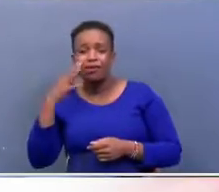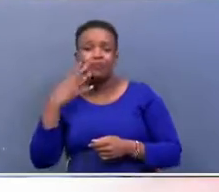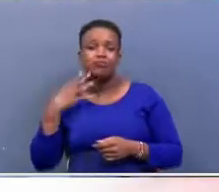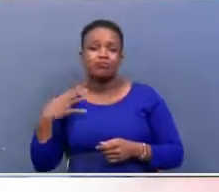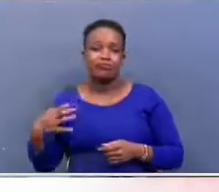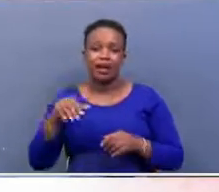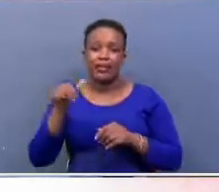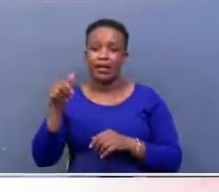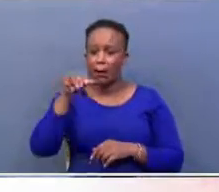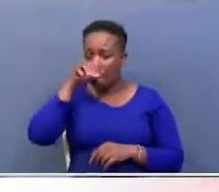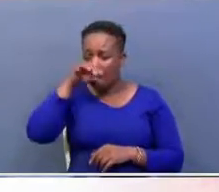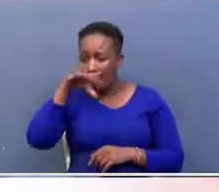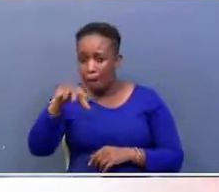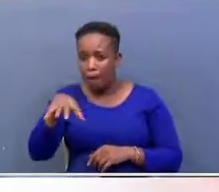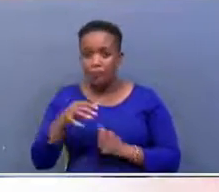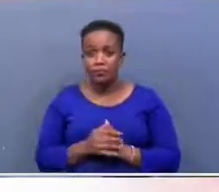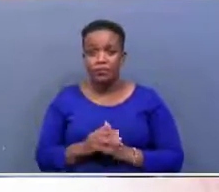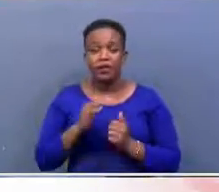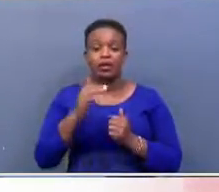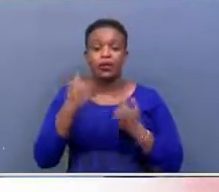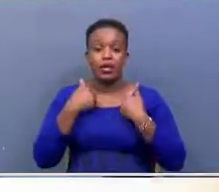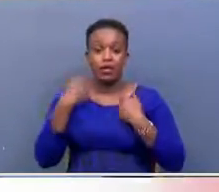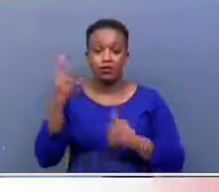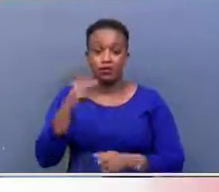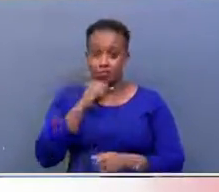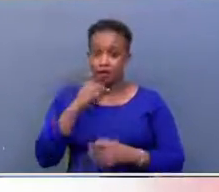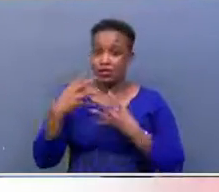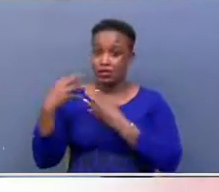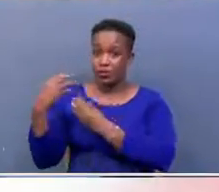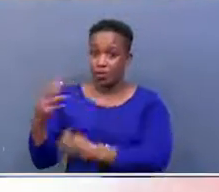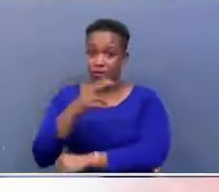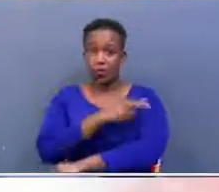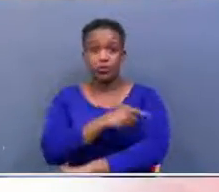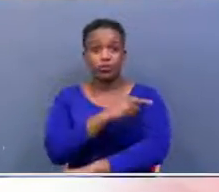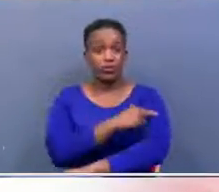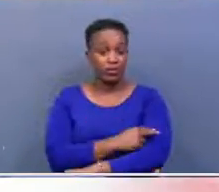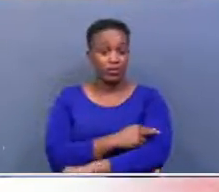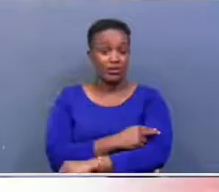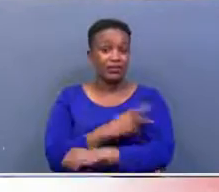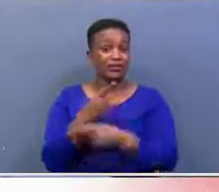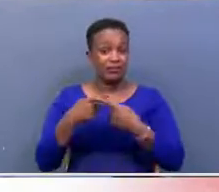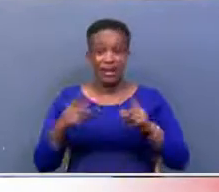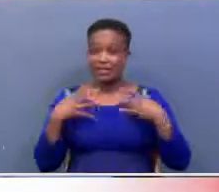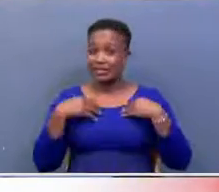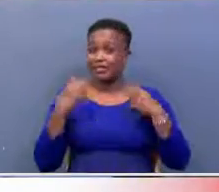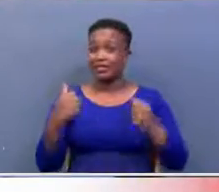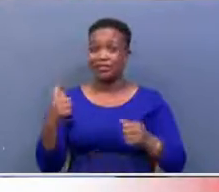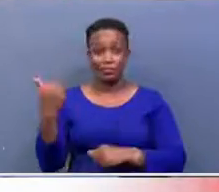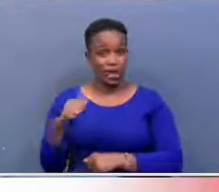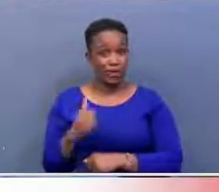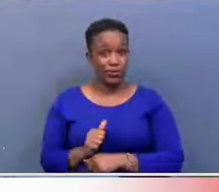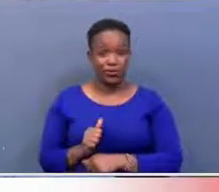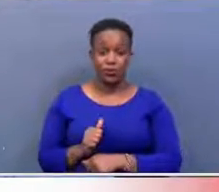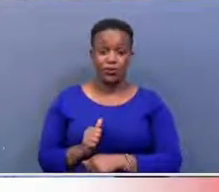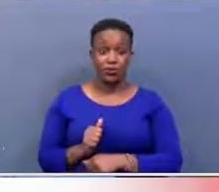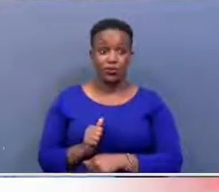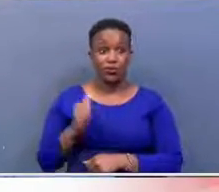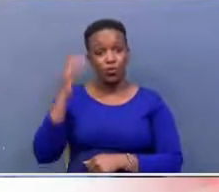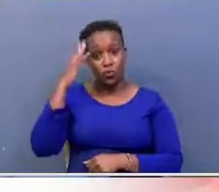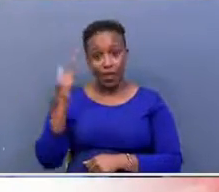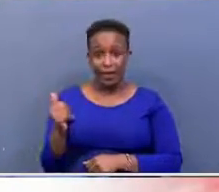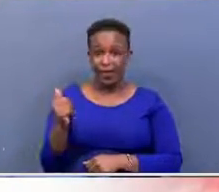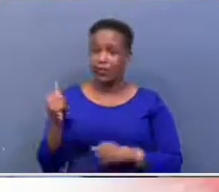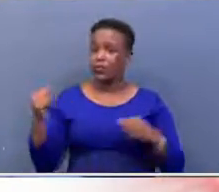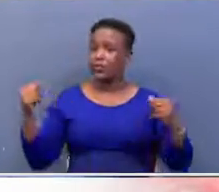imepelekwa kwa hospitali. Tulipelekwa vijana wawili kwa hospitali, na baada tujaenda kuona venye imetibiwa kwa sababu ya hiyo